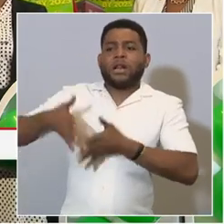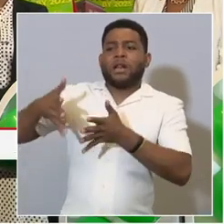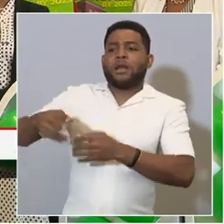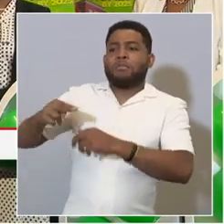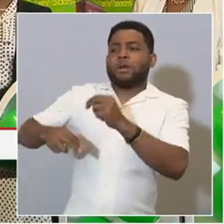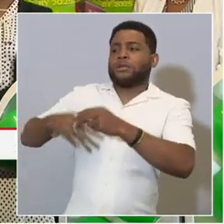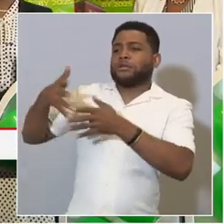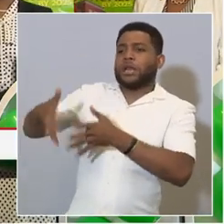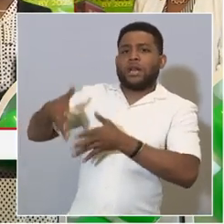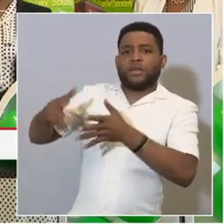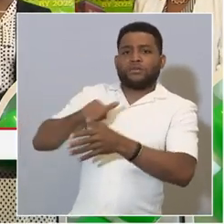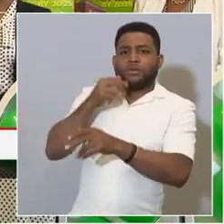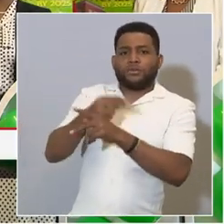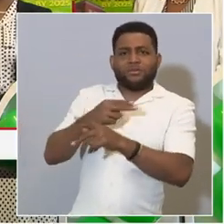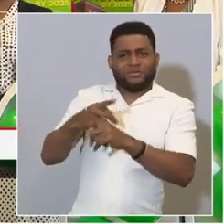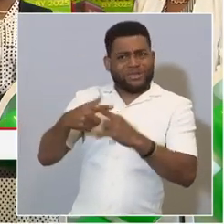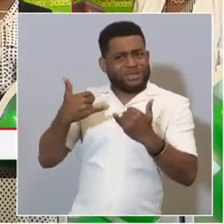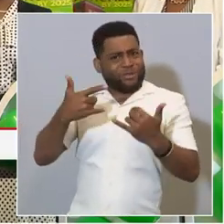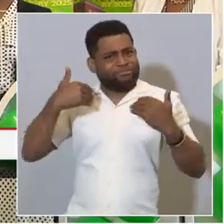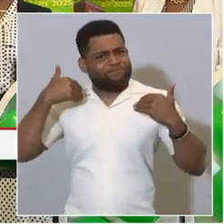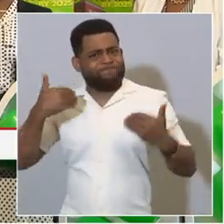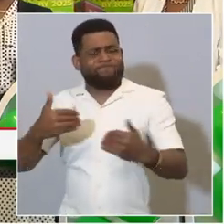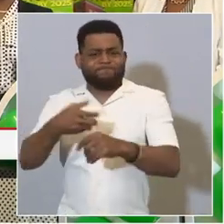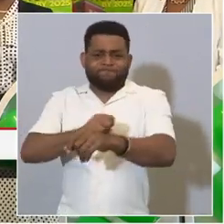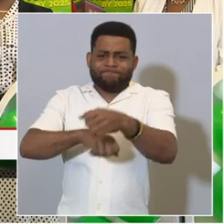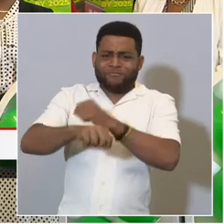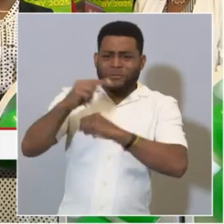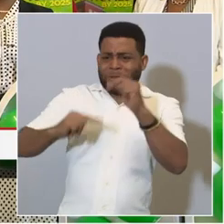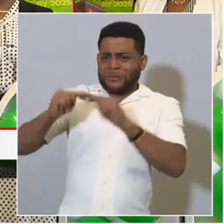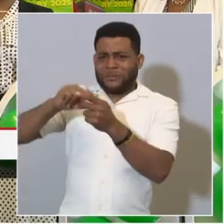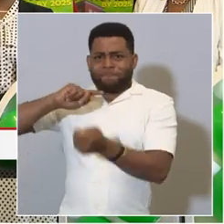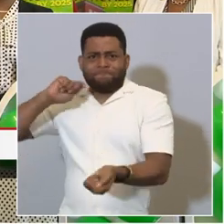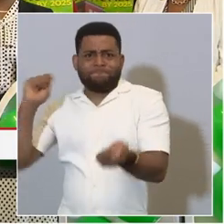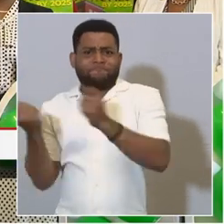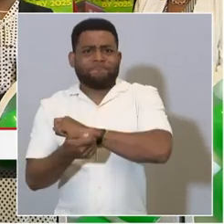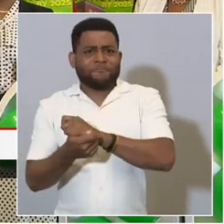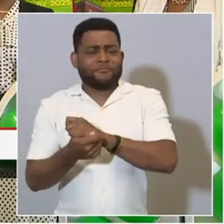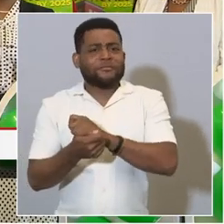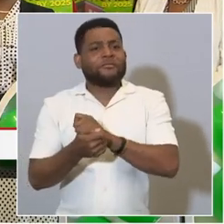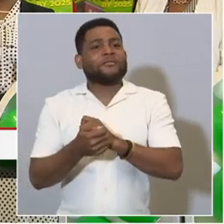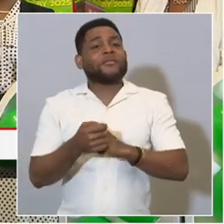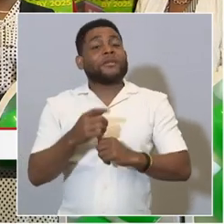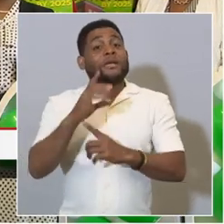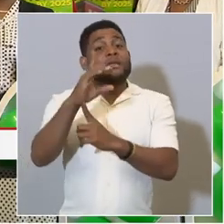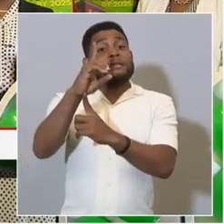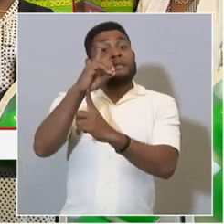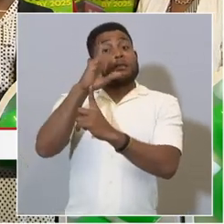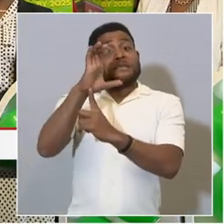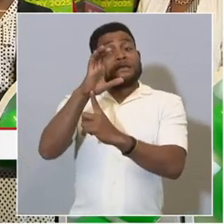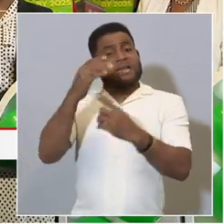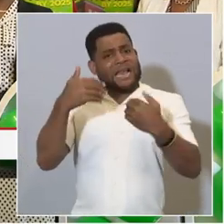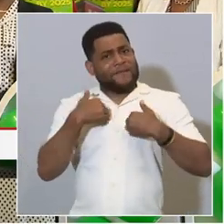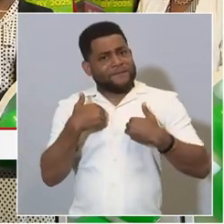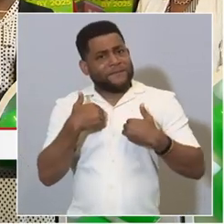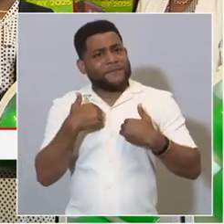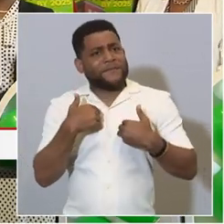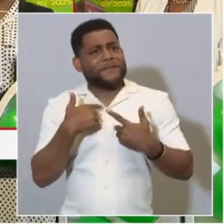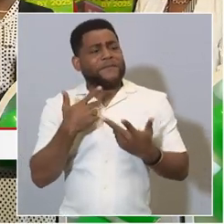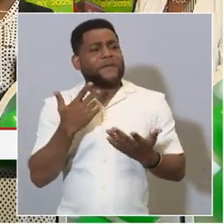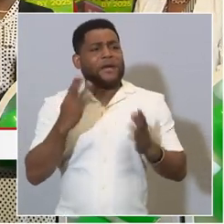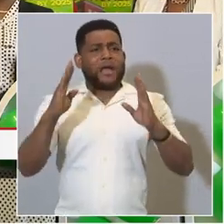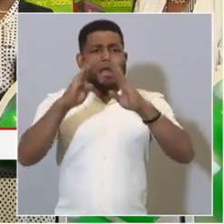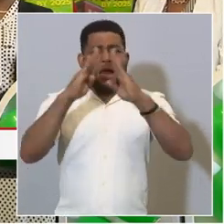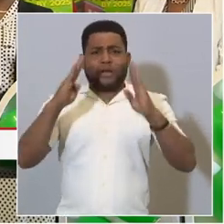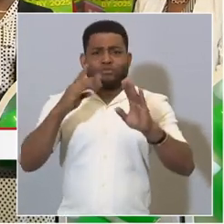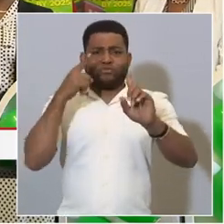first jurisdiction, or among the first jurisdictions in the nation, to set housing goals by neighborhood planning areas. What does that mean? We